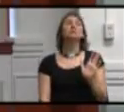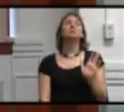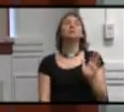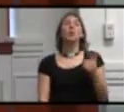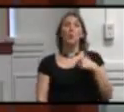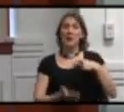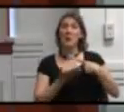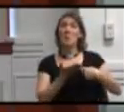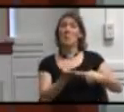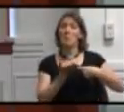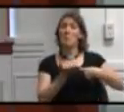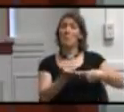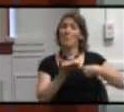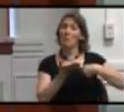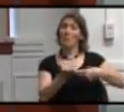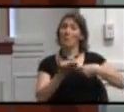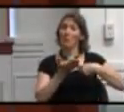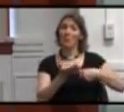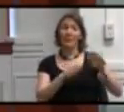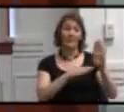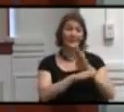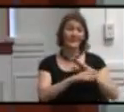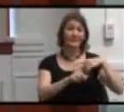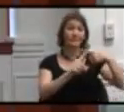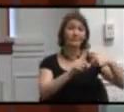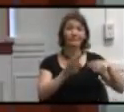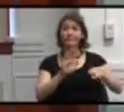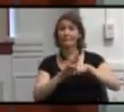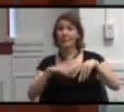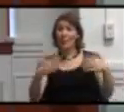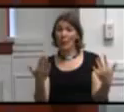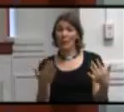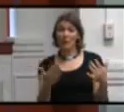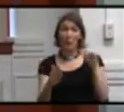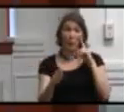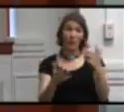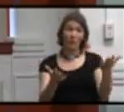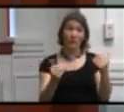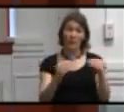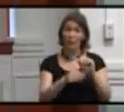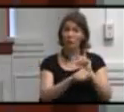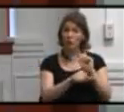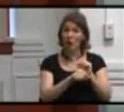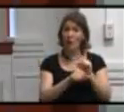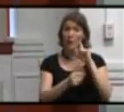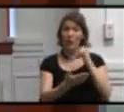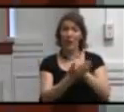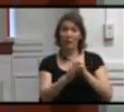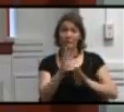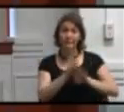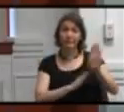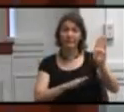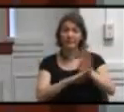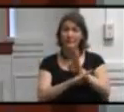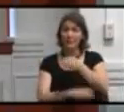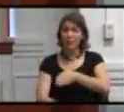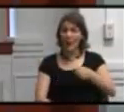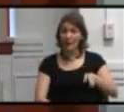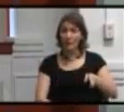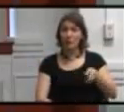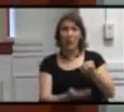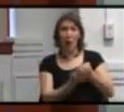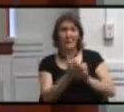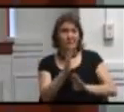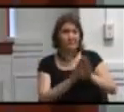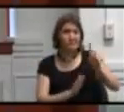some discussion regarding the benefits to Brattleboro, jobs, what sort of economic activity they